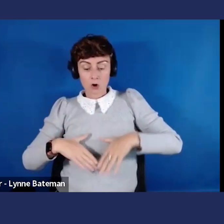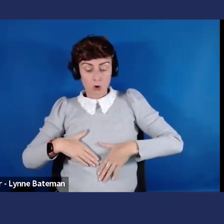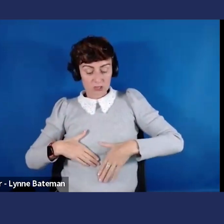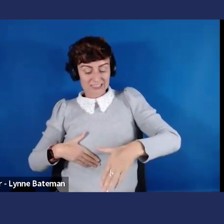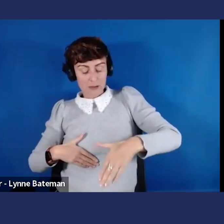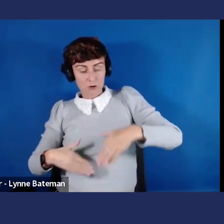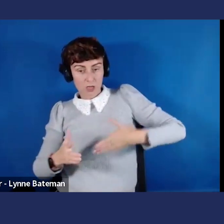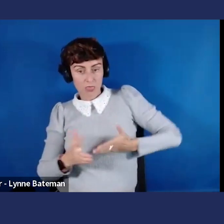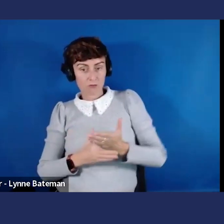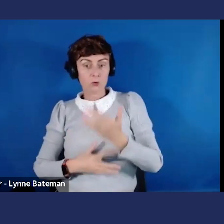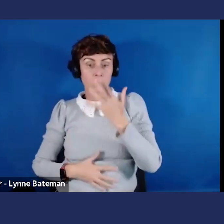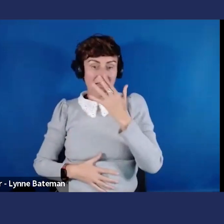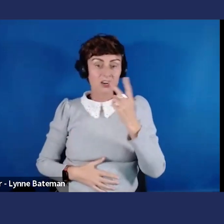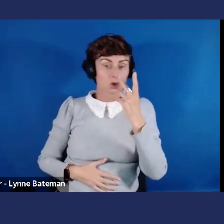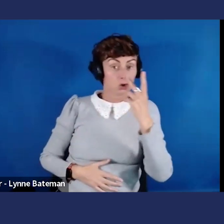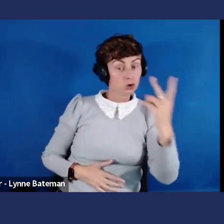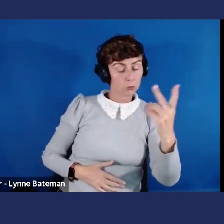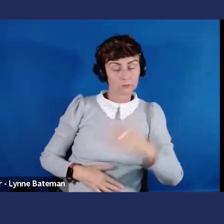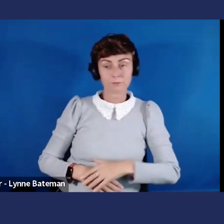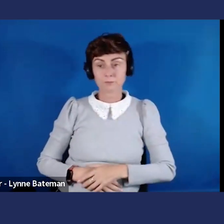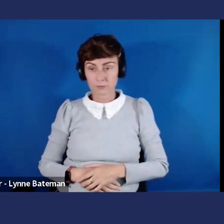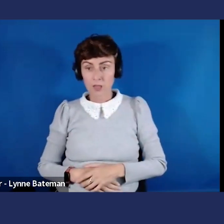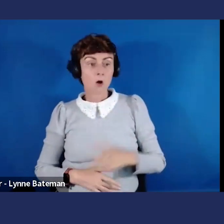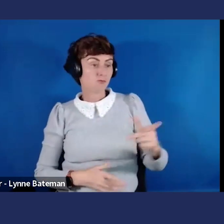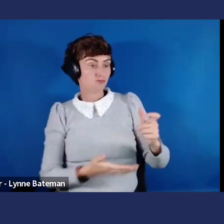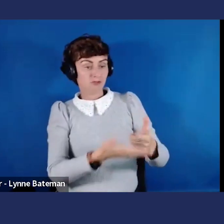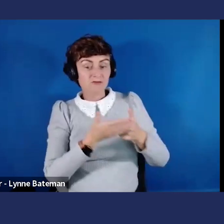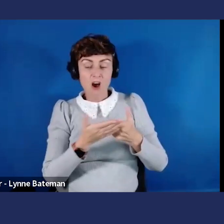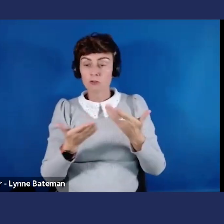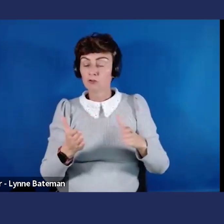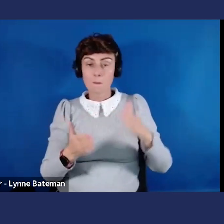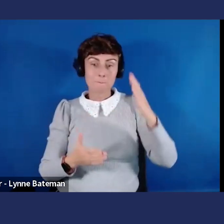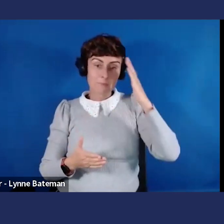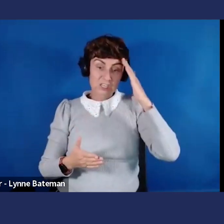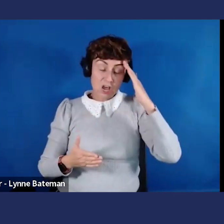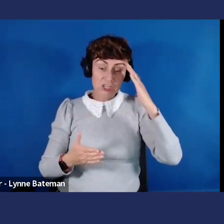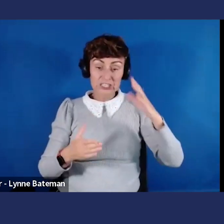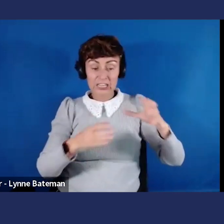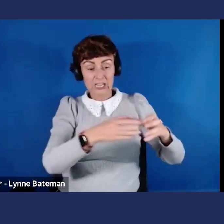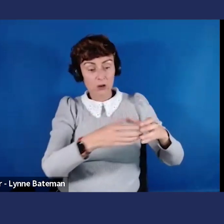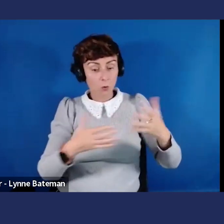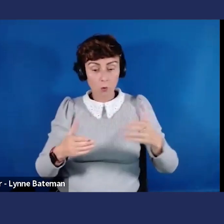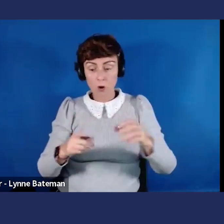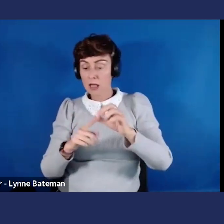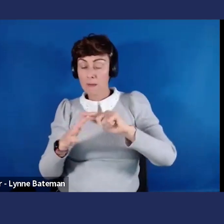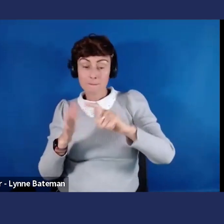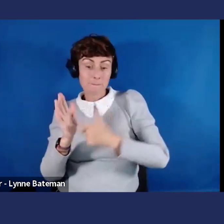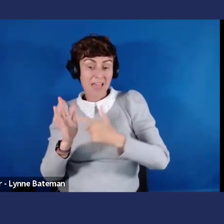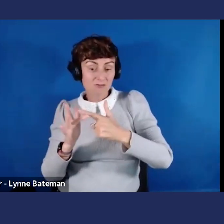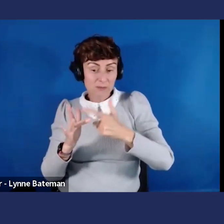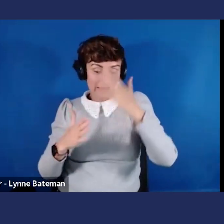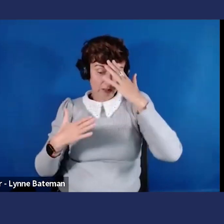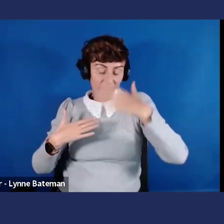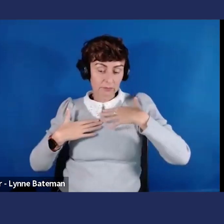and lots of places, including maternity, enhanced teams, health visiting, perinatal mental health,